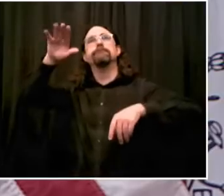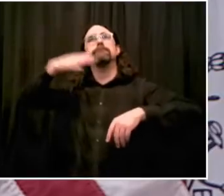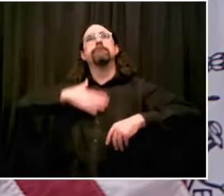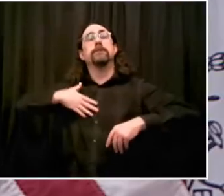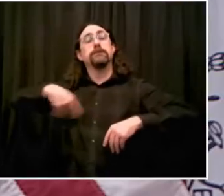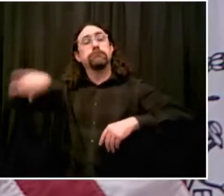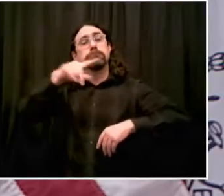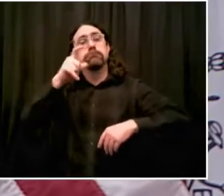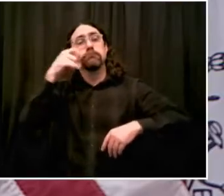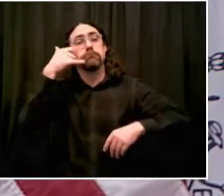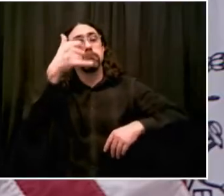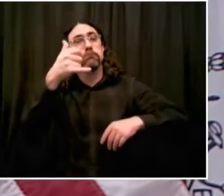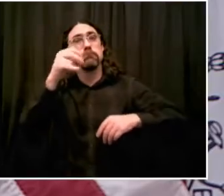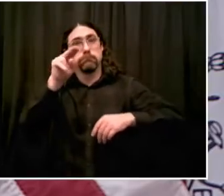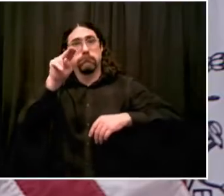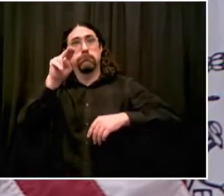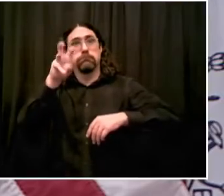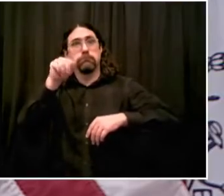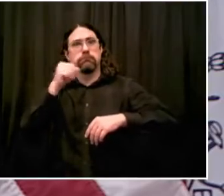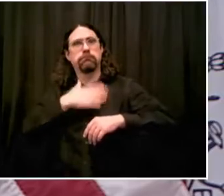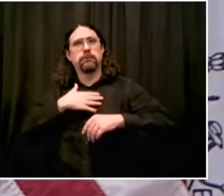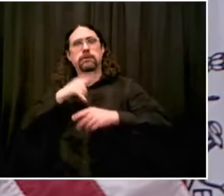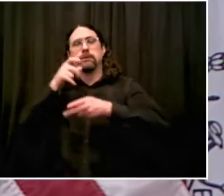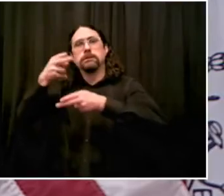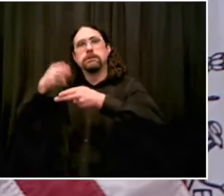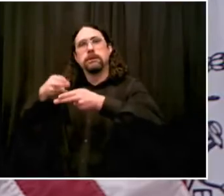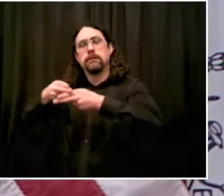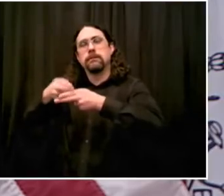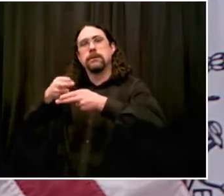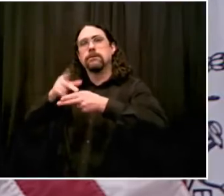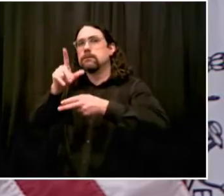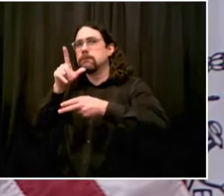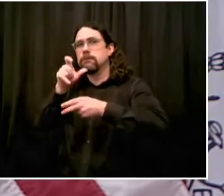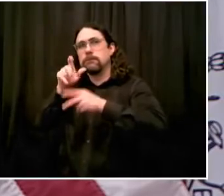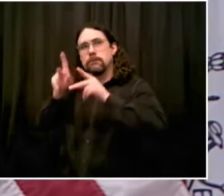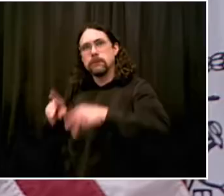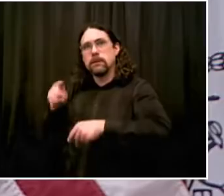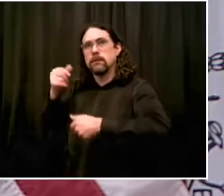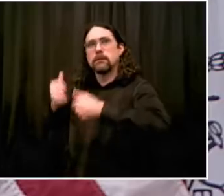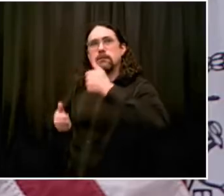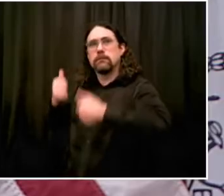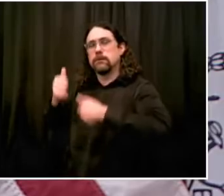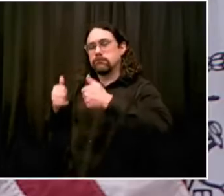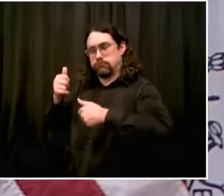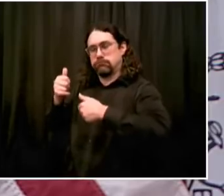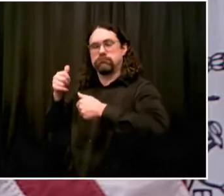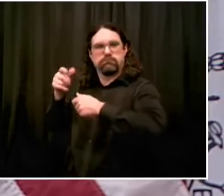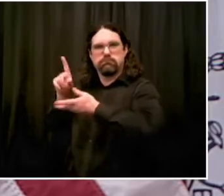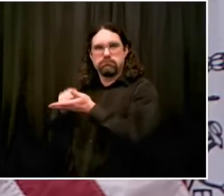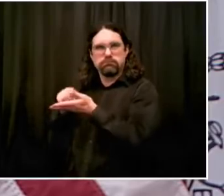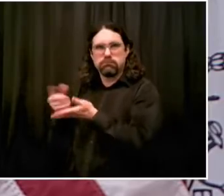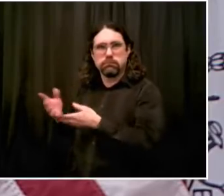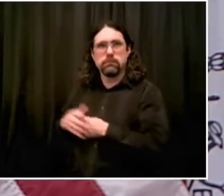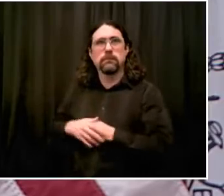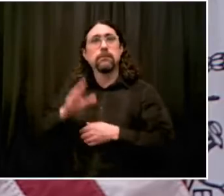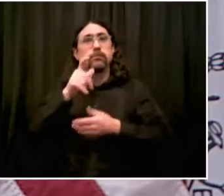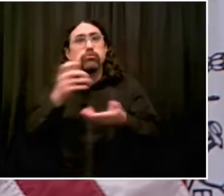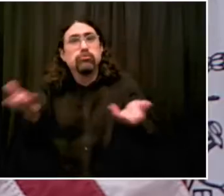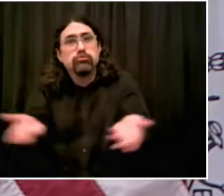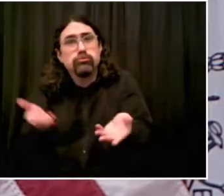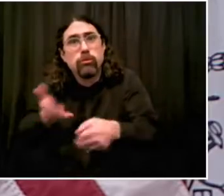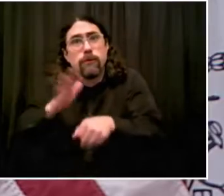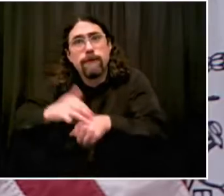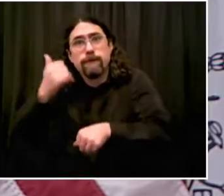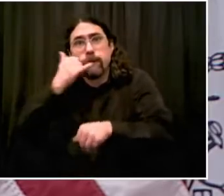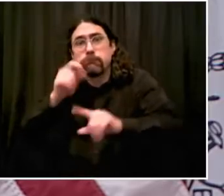we have Police Commissioner Shea, Health Commissioner Dr. Barbeau, President and CEO of Health and Hospitals, Dr. Katz,